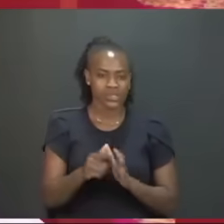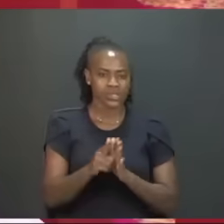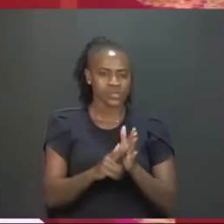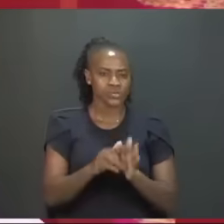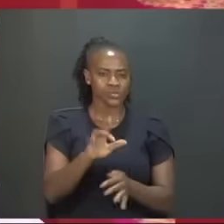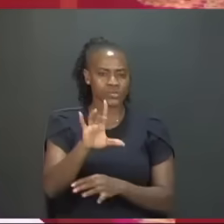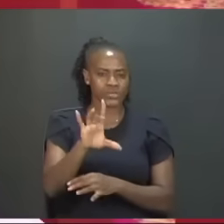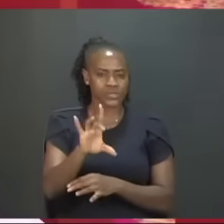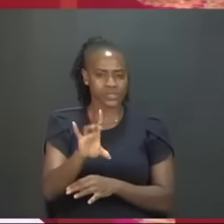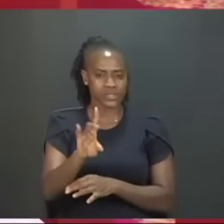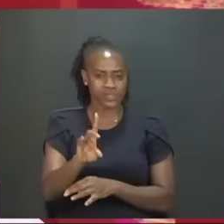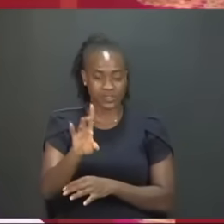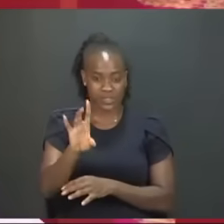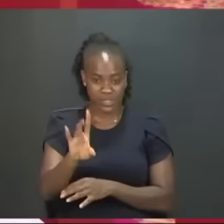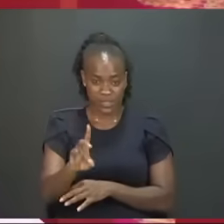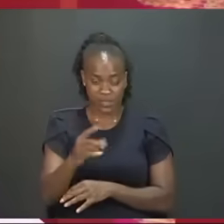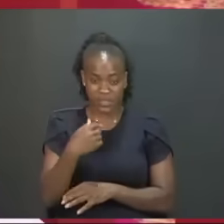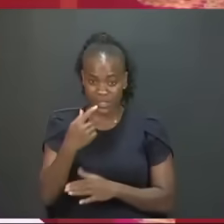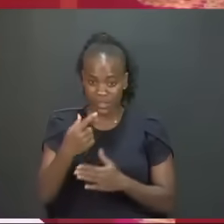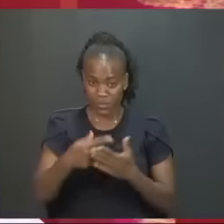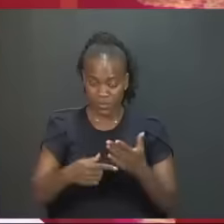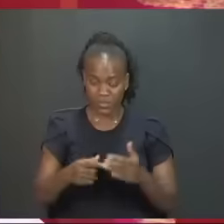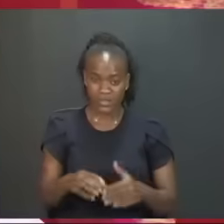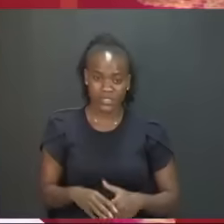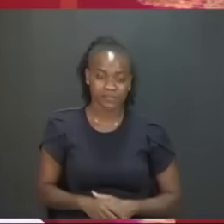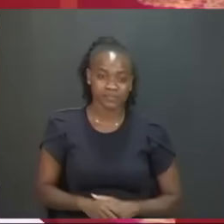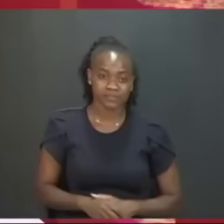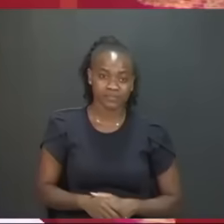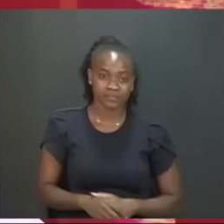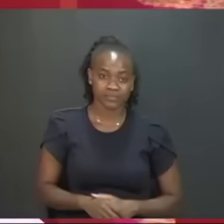77 says that